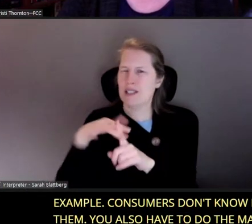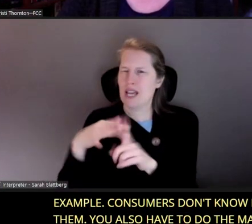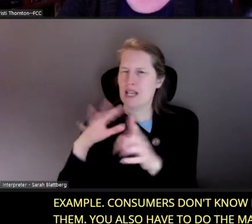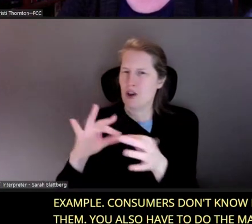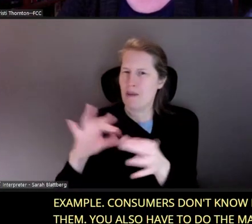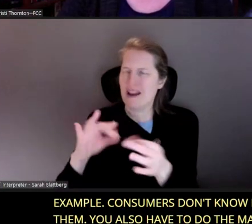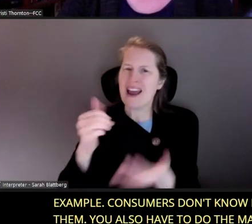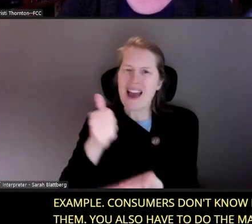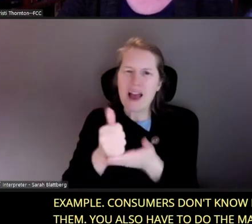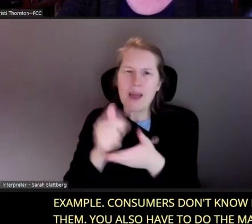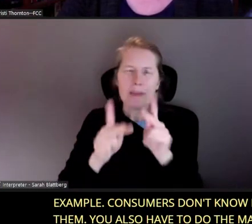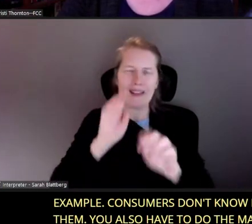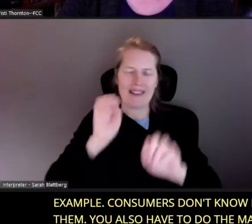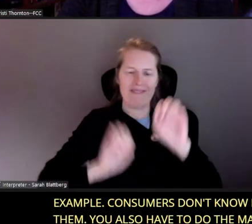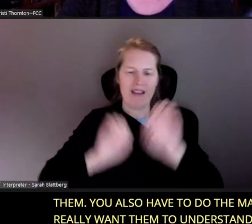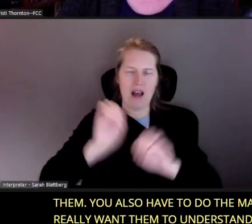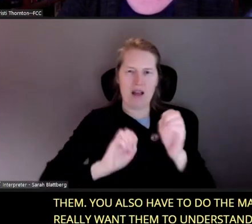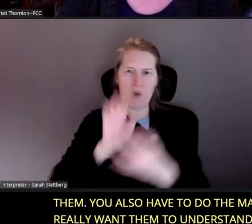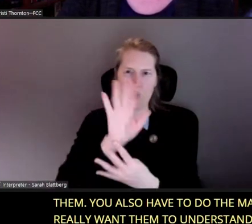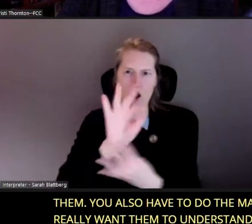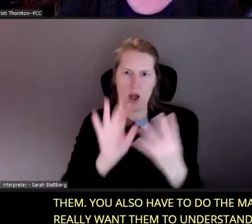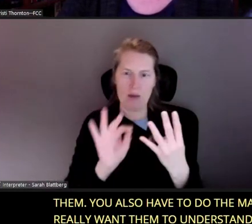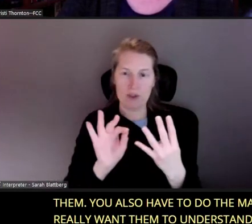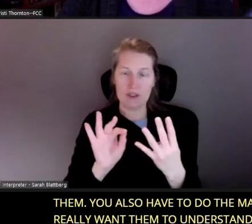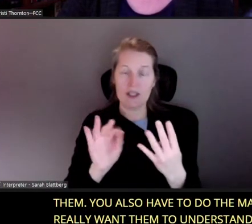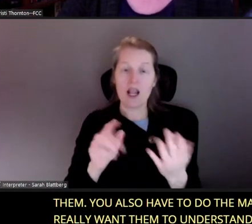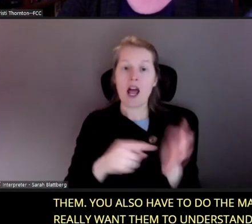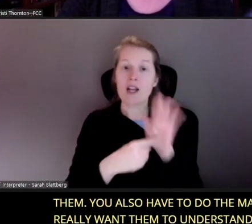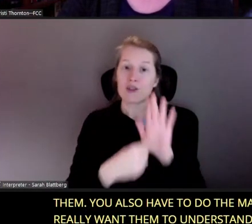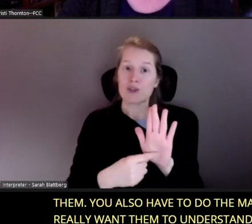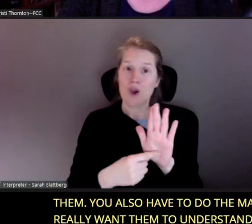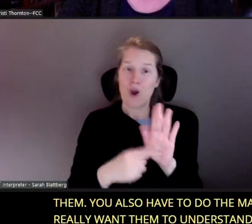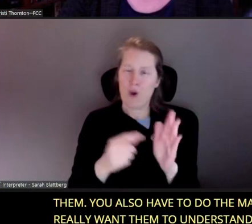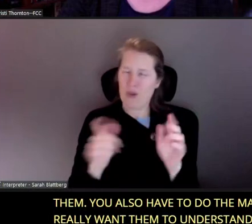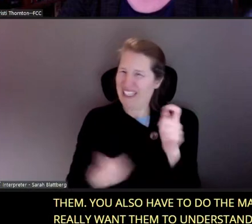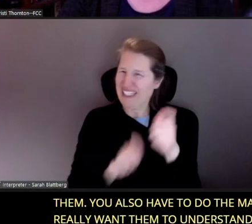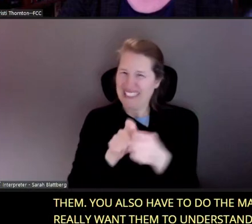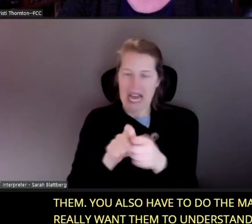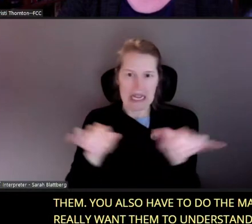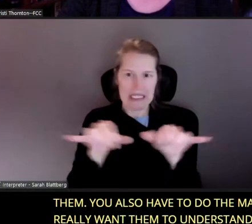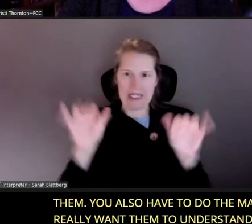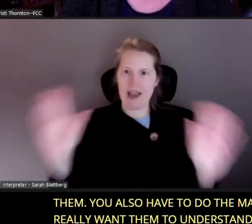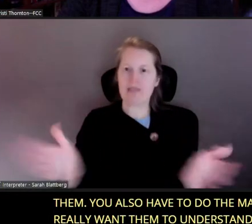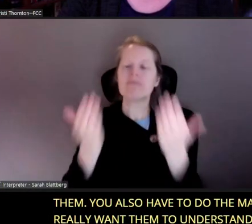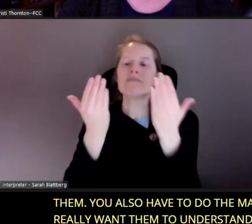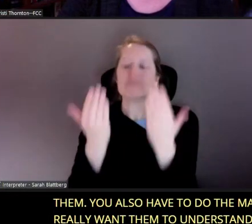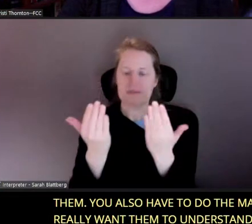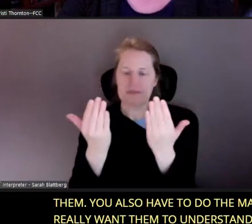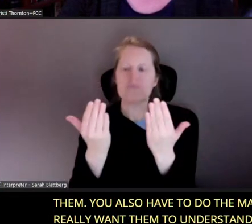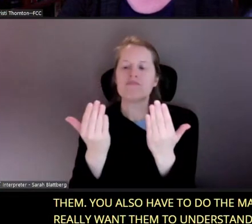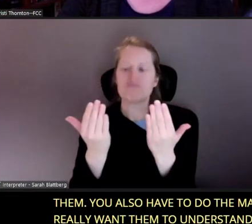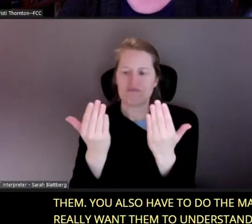options, either by having options side by side for easier comparison so they can evaluate on their own.